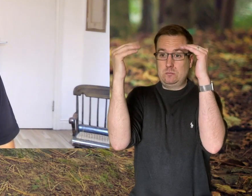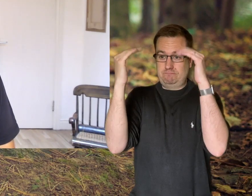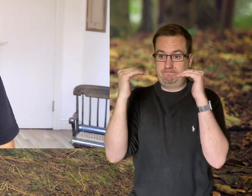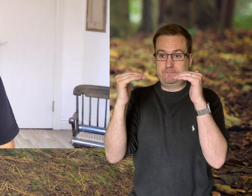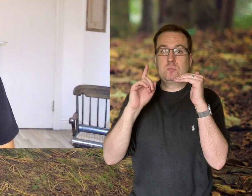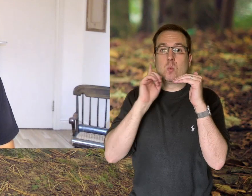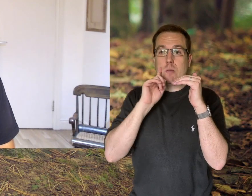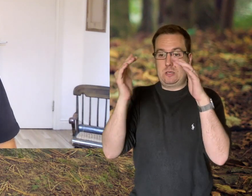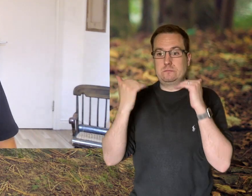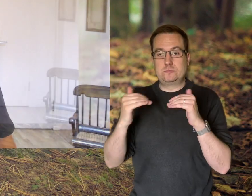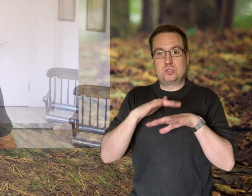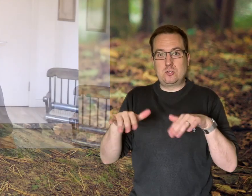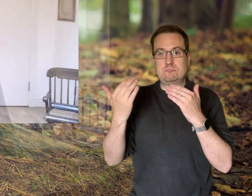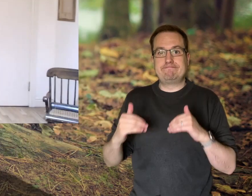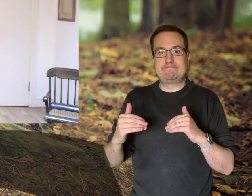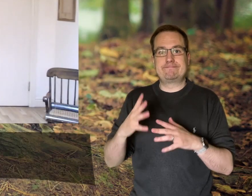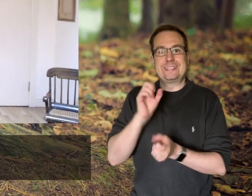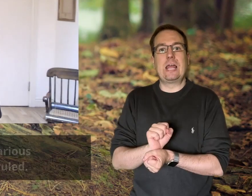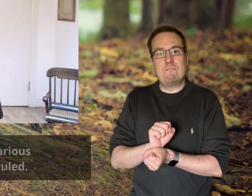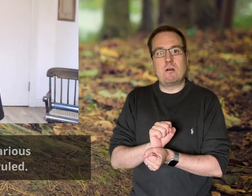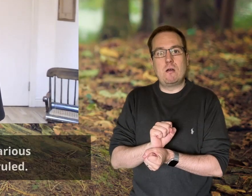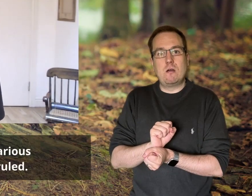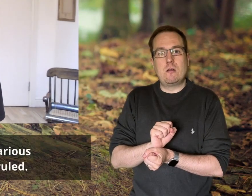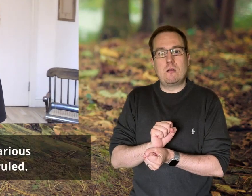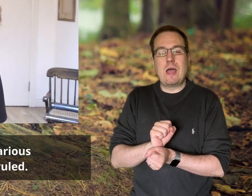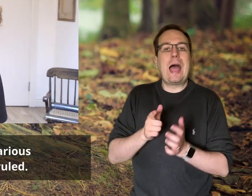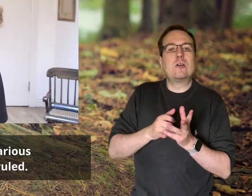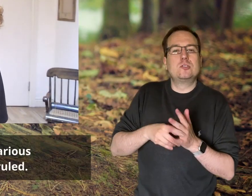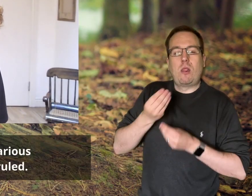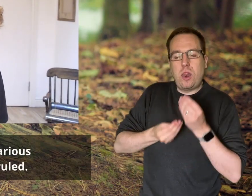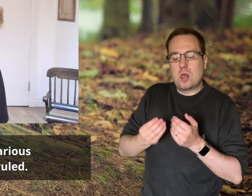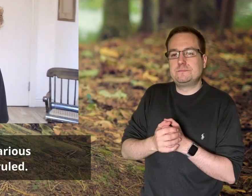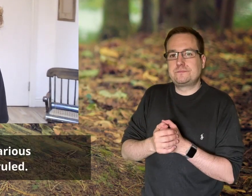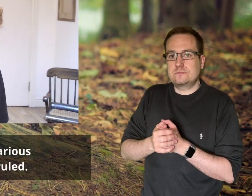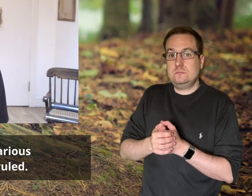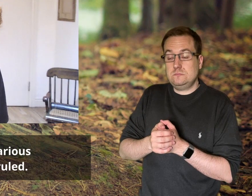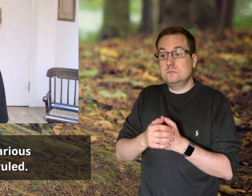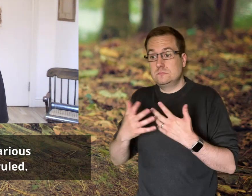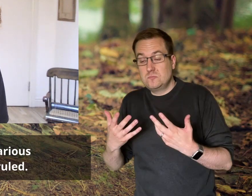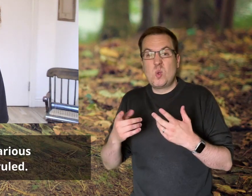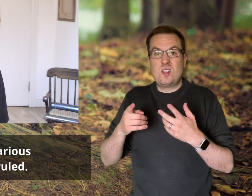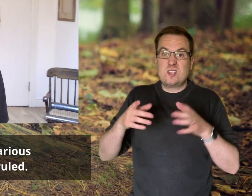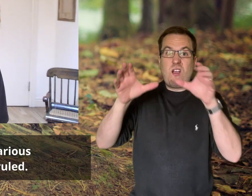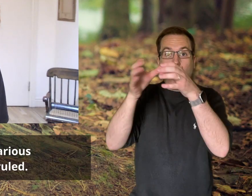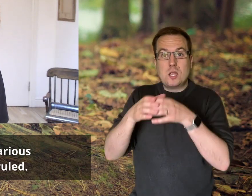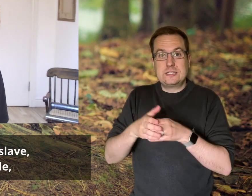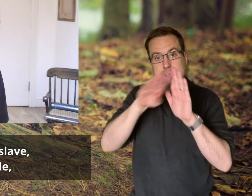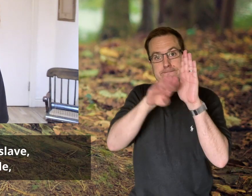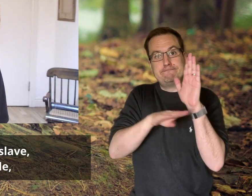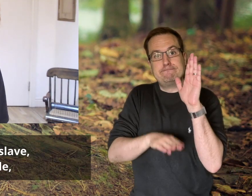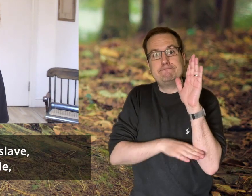and slaves. Quote Aristotle again: there are by nature various classes of rulers and